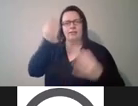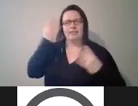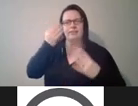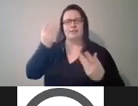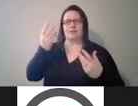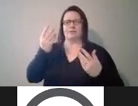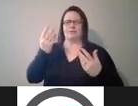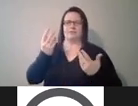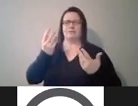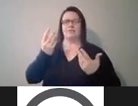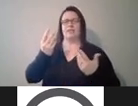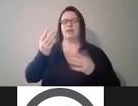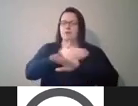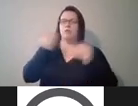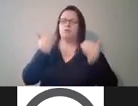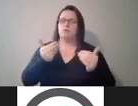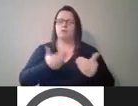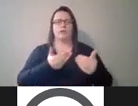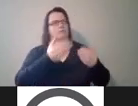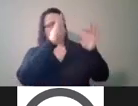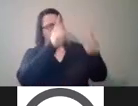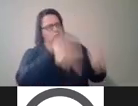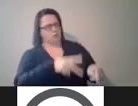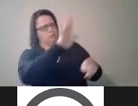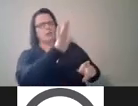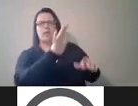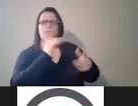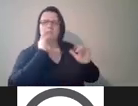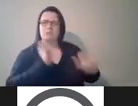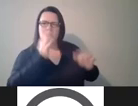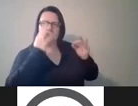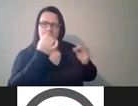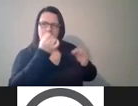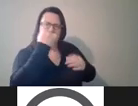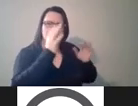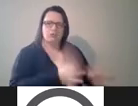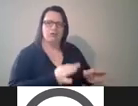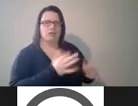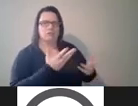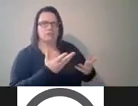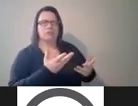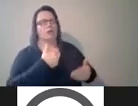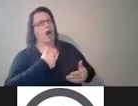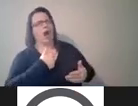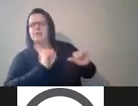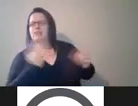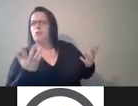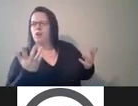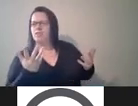assessment, what is it I'm actually assessing? So again, what is the trigger? Where is the risk